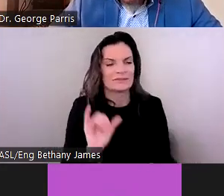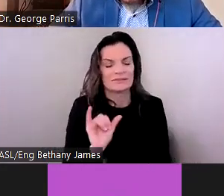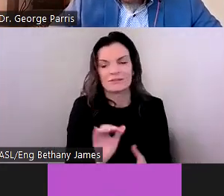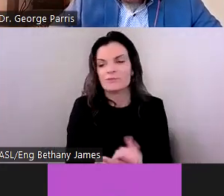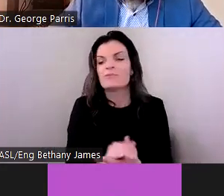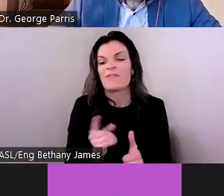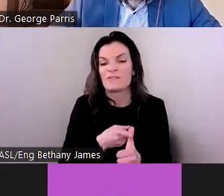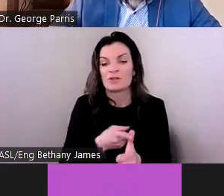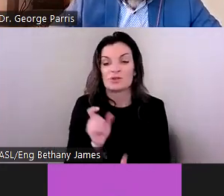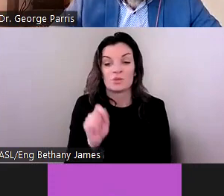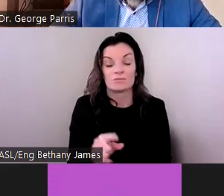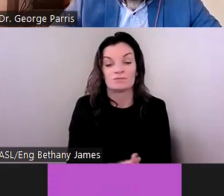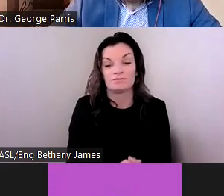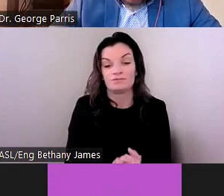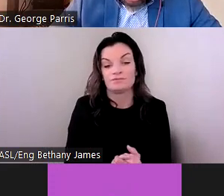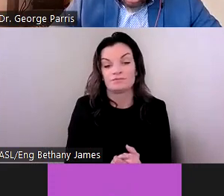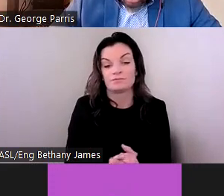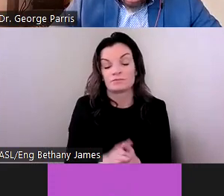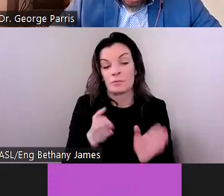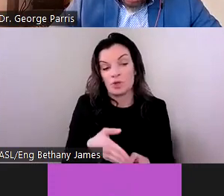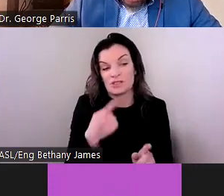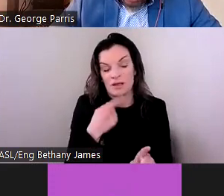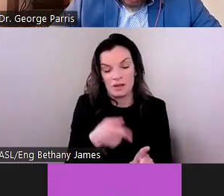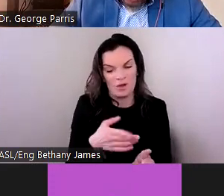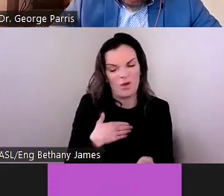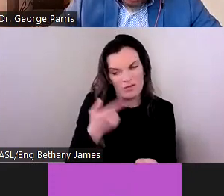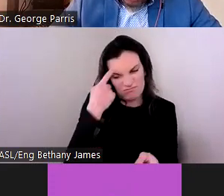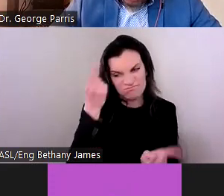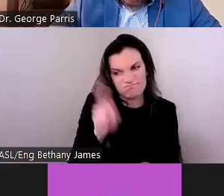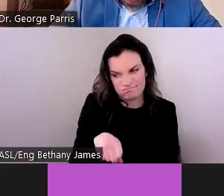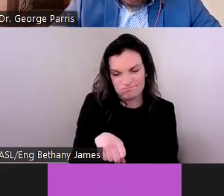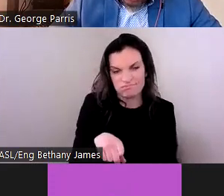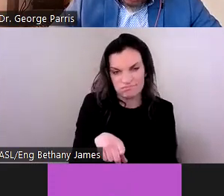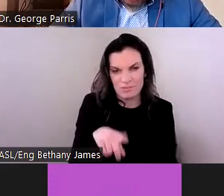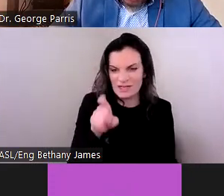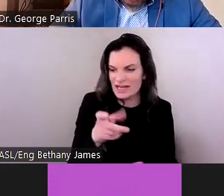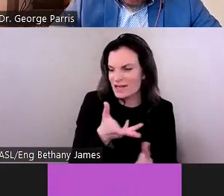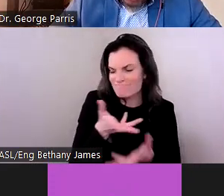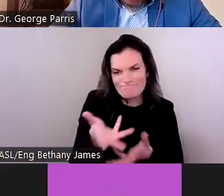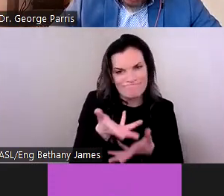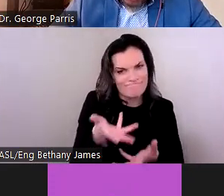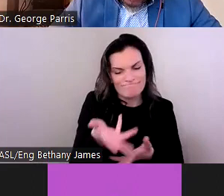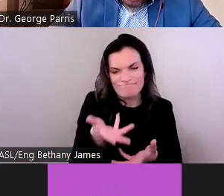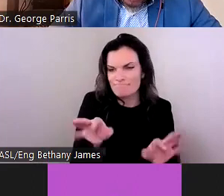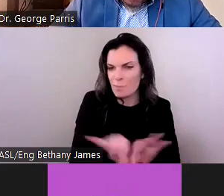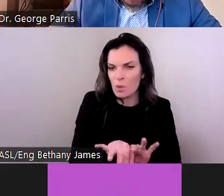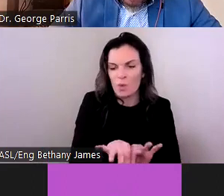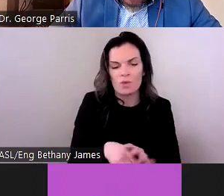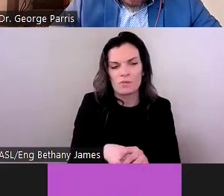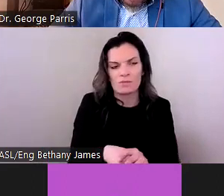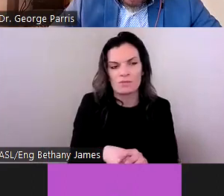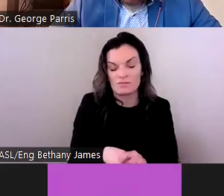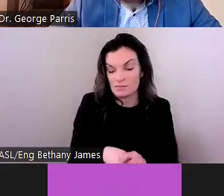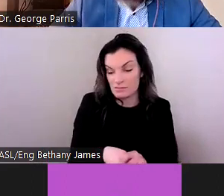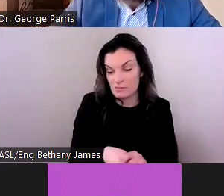with the first. An individual said, I agree. We have to talk with people. Dr. Paris, do you believe a person can still